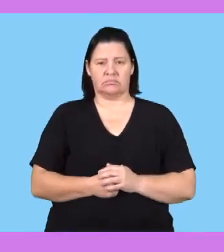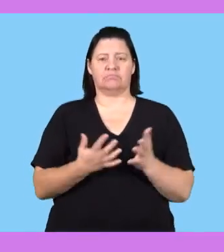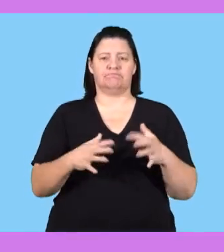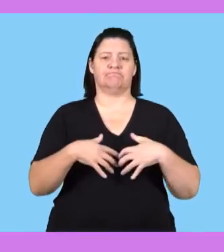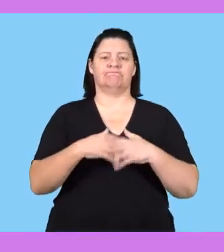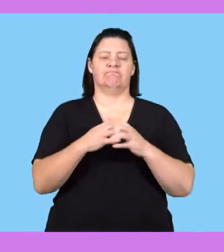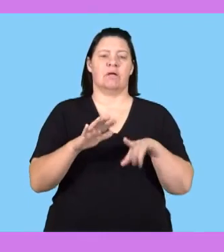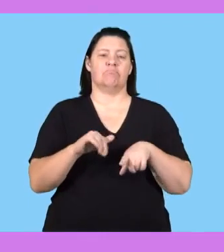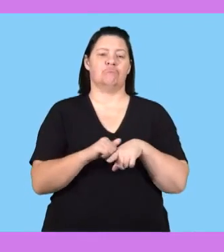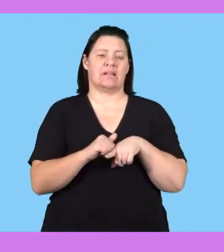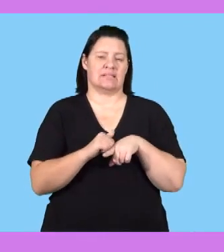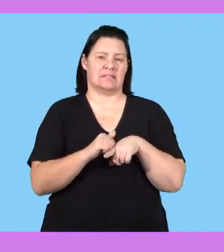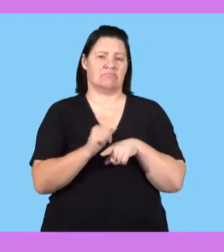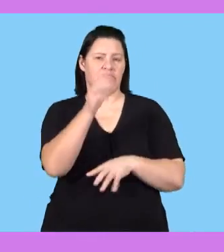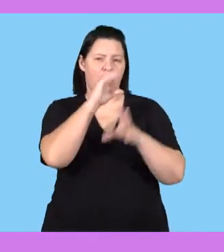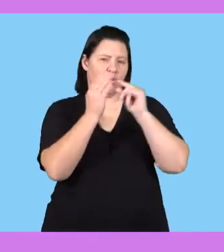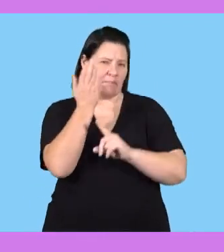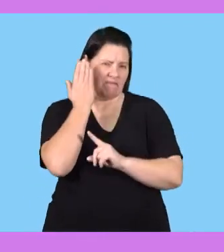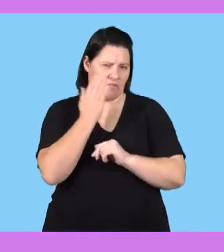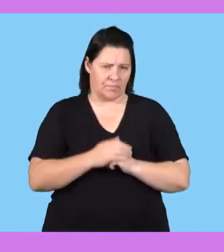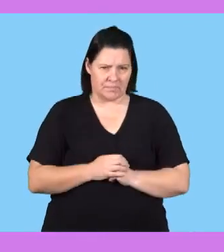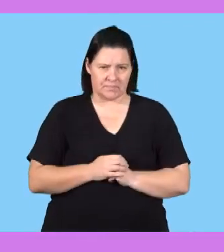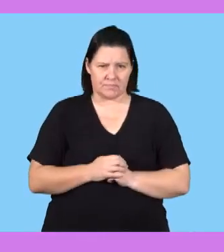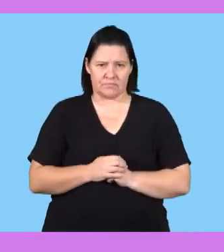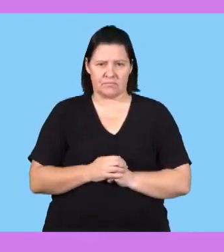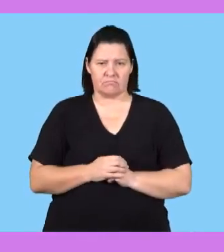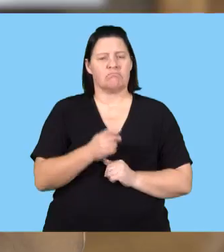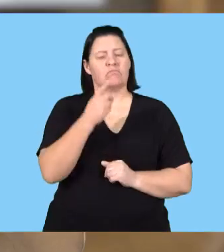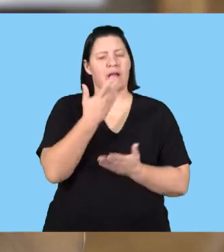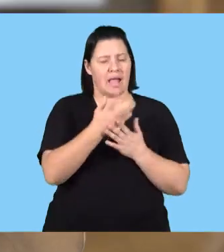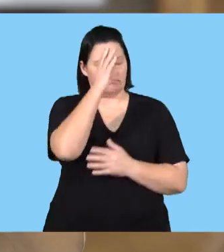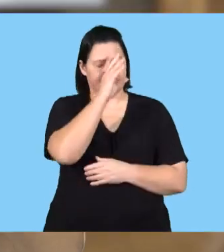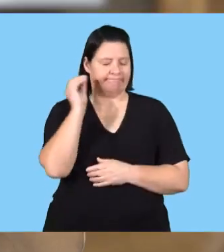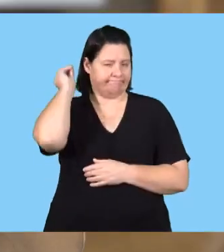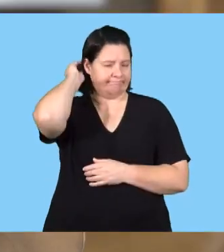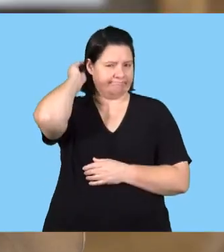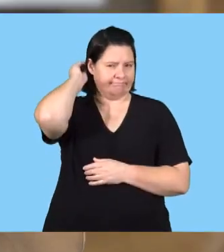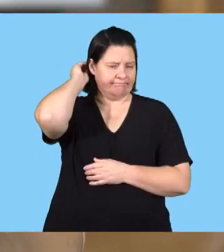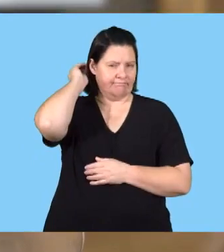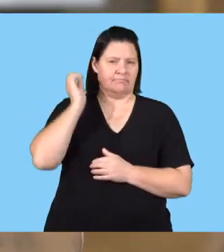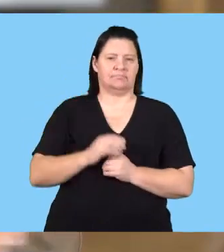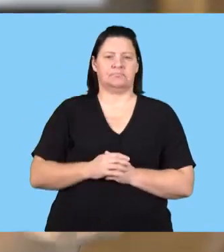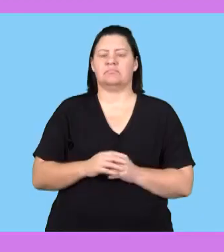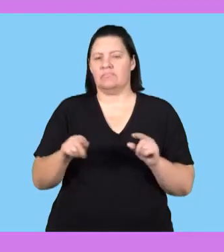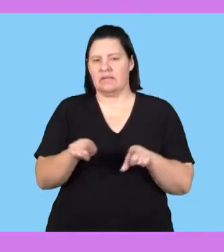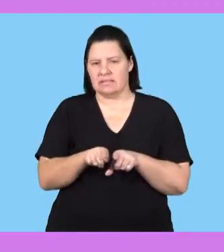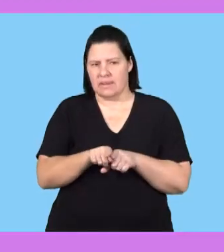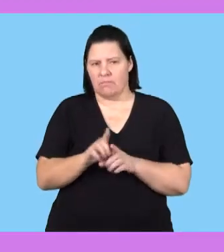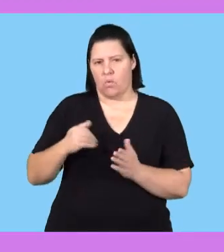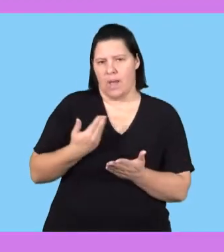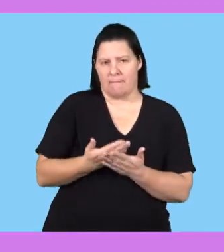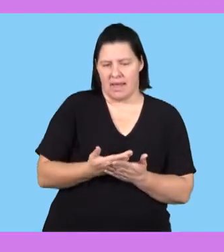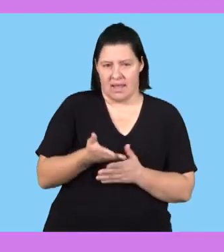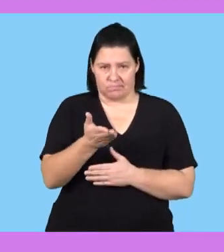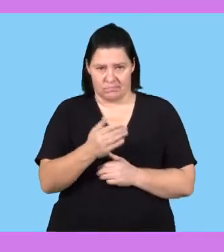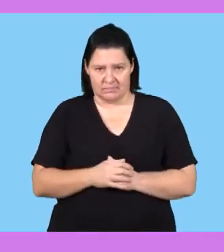So let us get the practice of what you learned previously so that you can remember as we are going